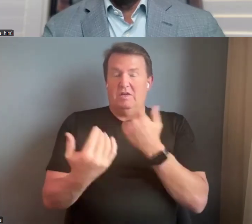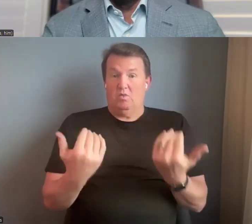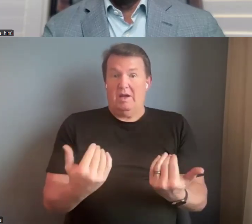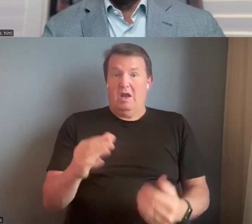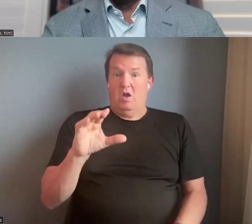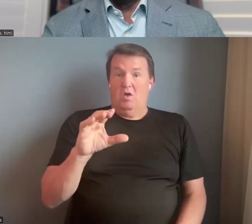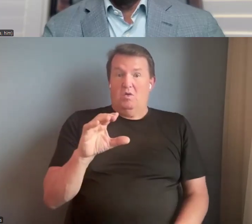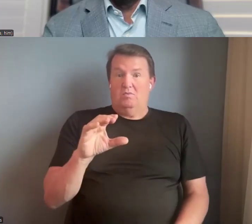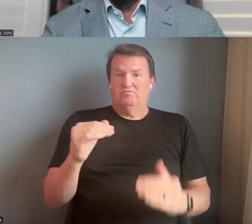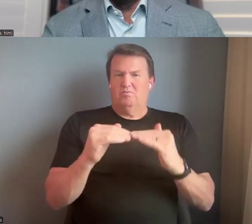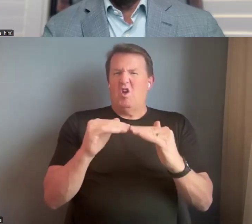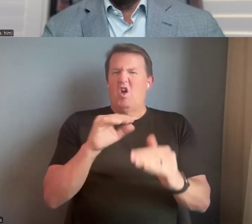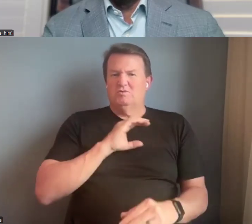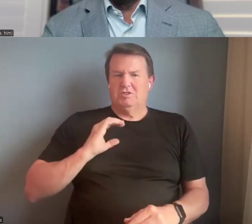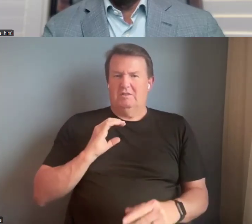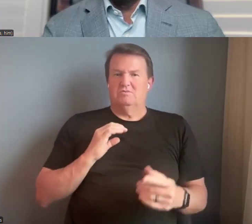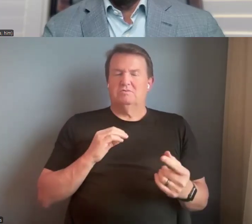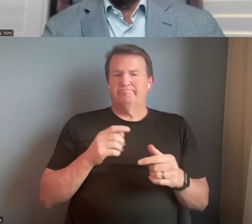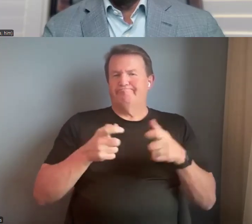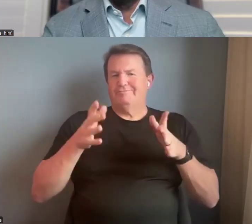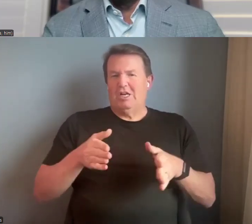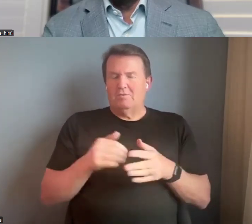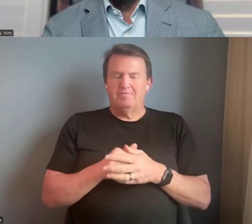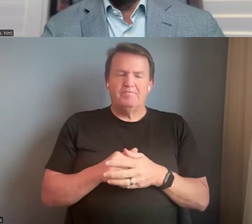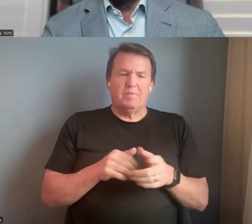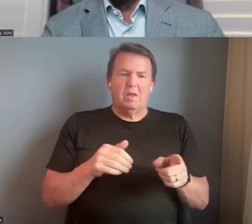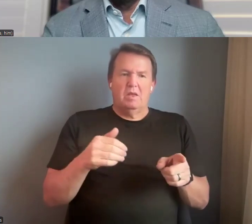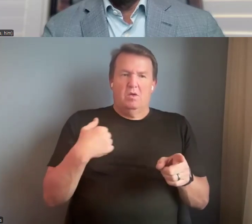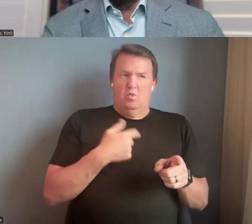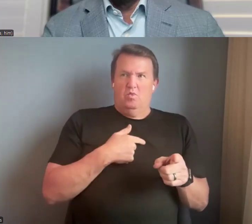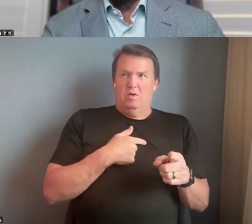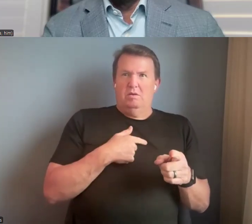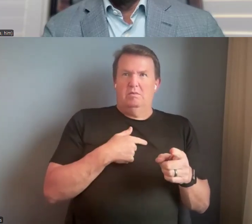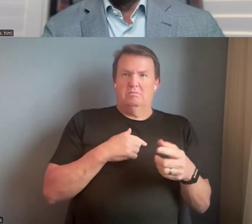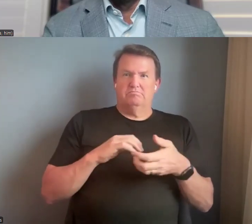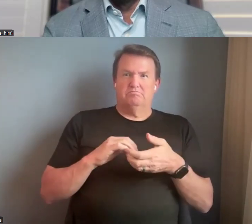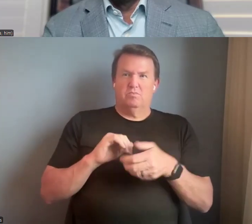on our strategic goals for the next 3 years.